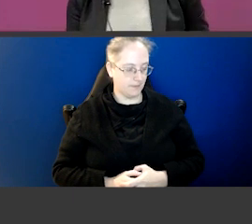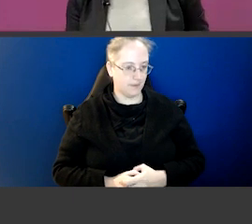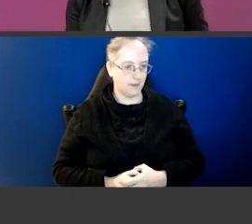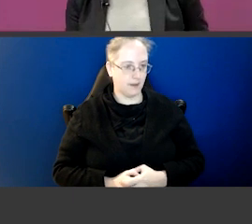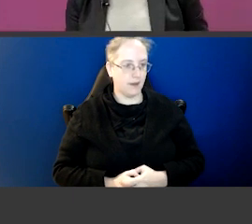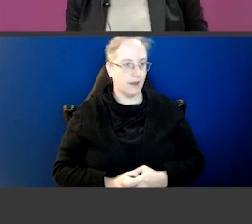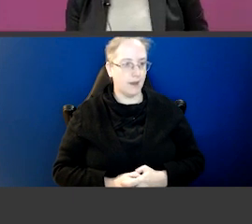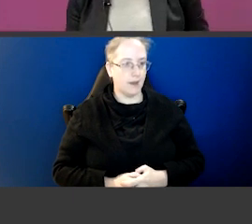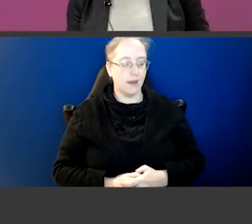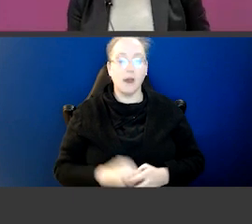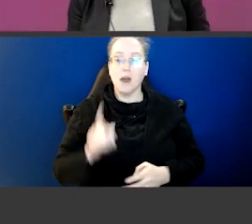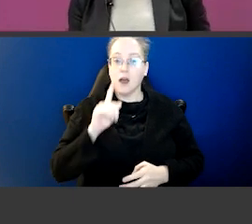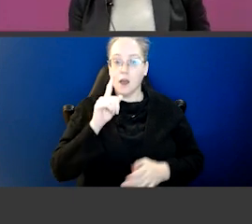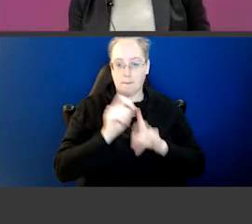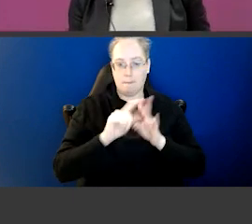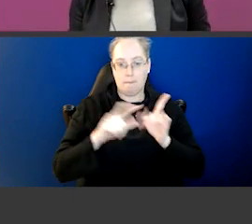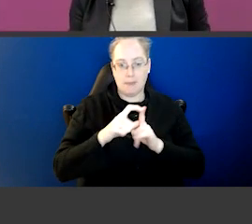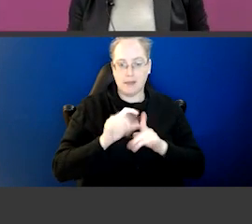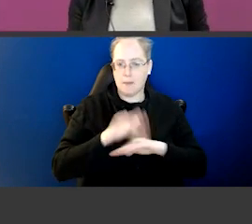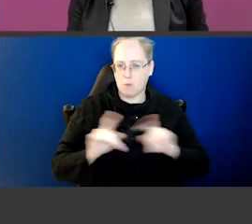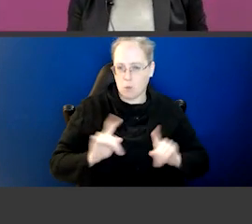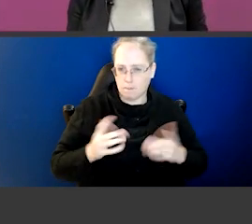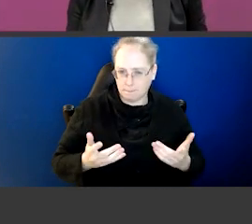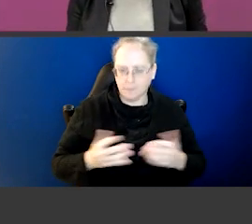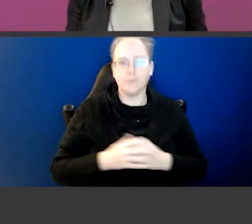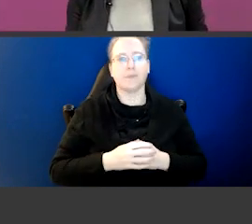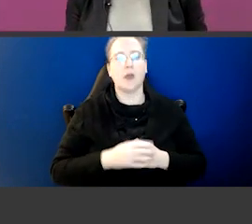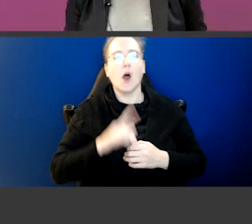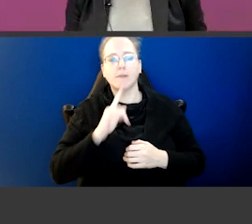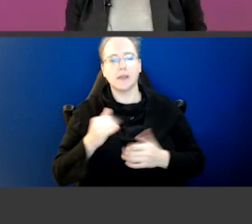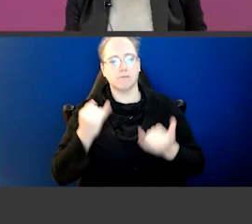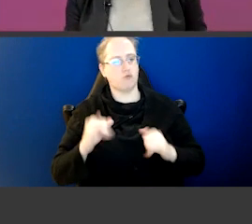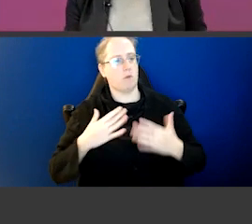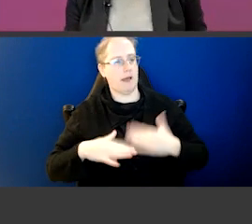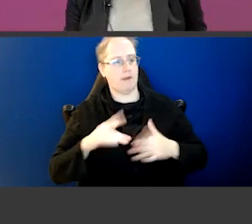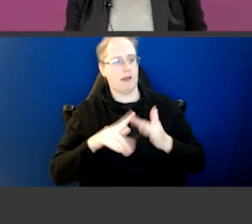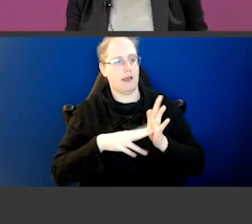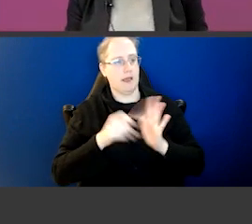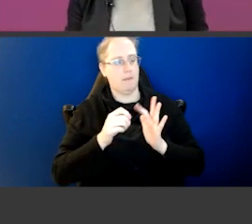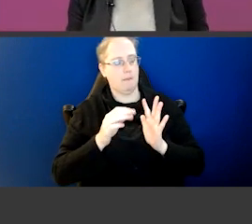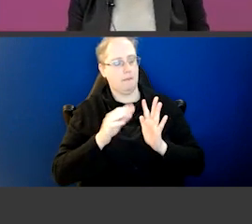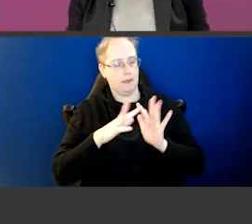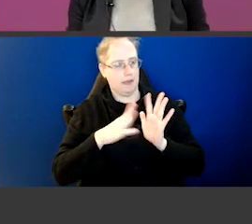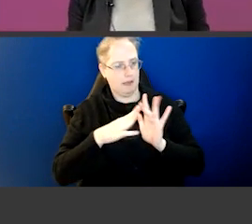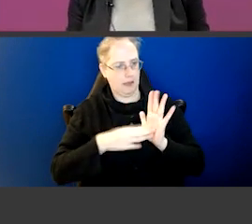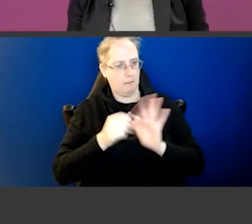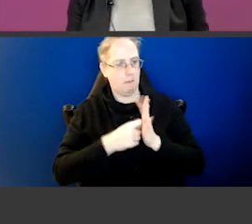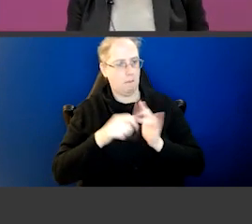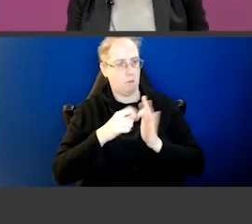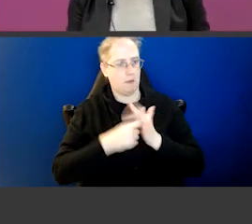So what can a PID be about? You've heard me mention the terms improper conduct and detrimental action in the course of this